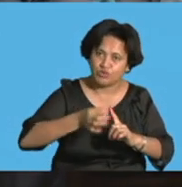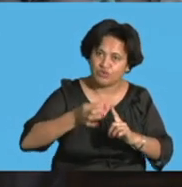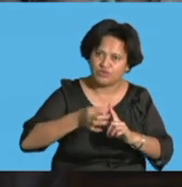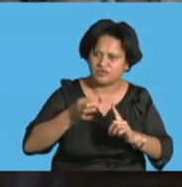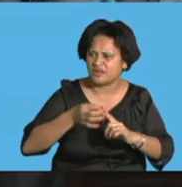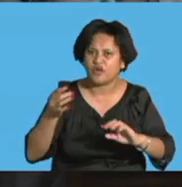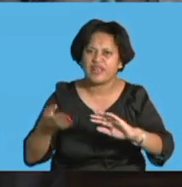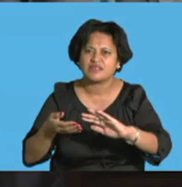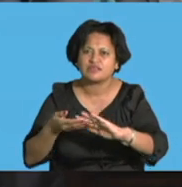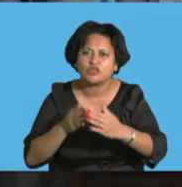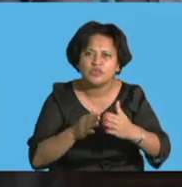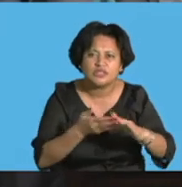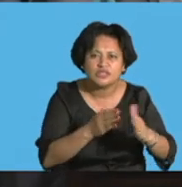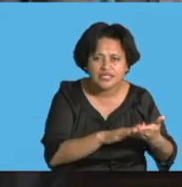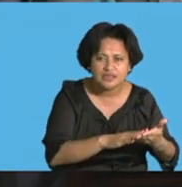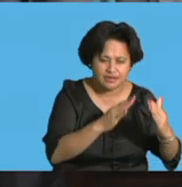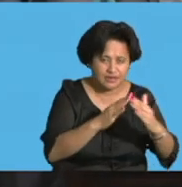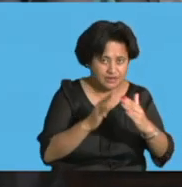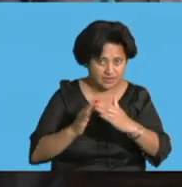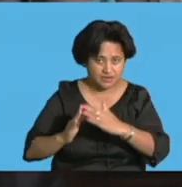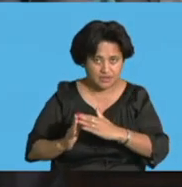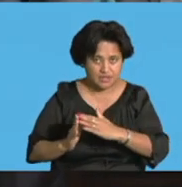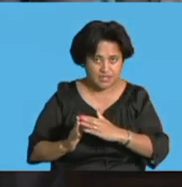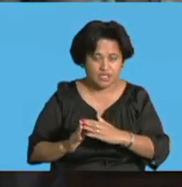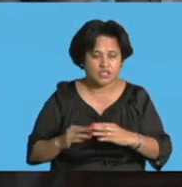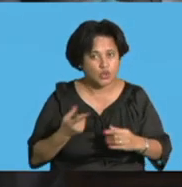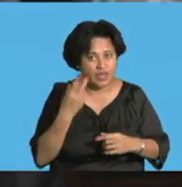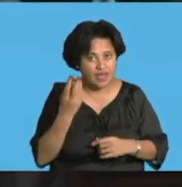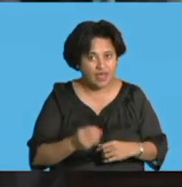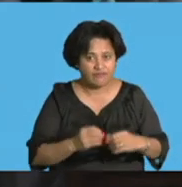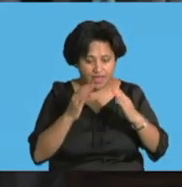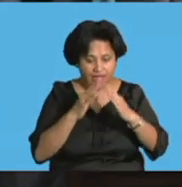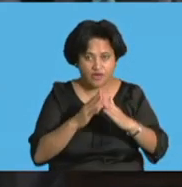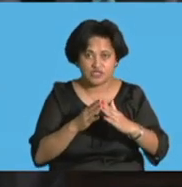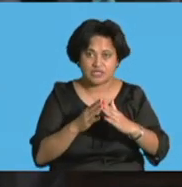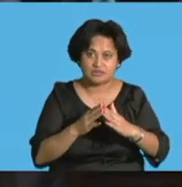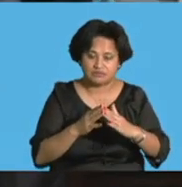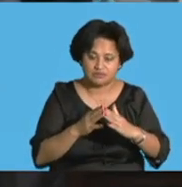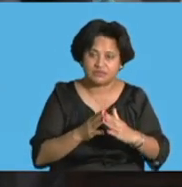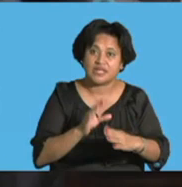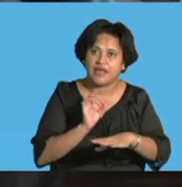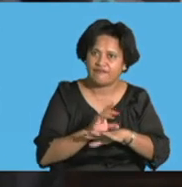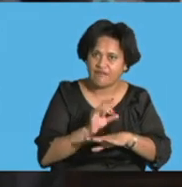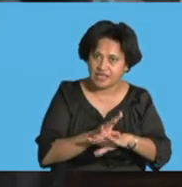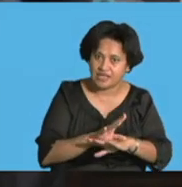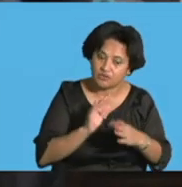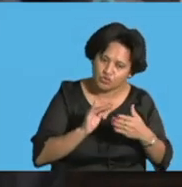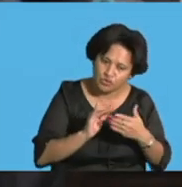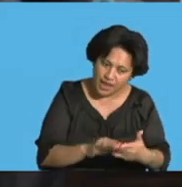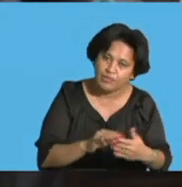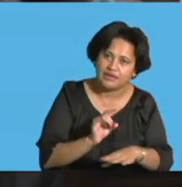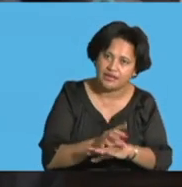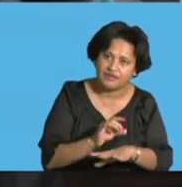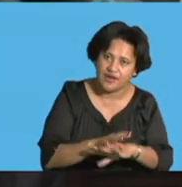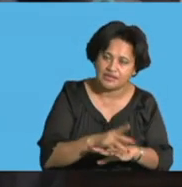and to remove obstacles. A housing advisor will be engaged to strengthen the legal and operational framework,